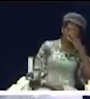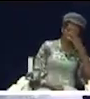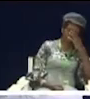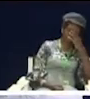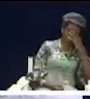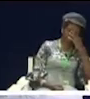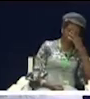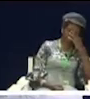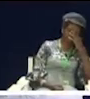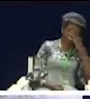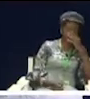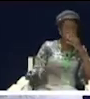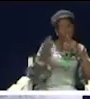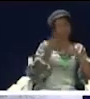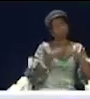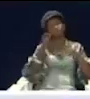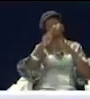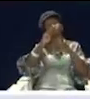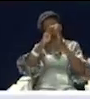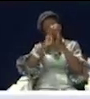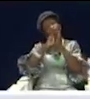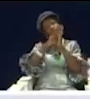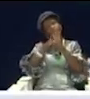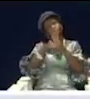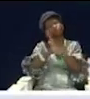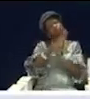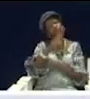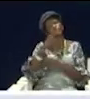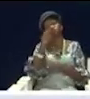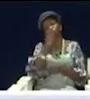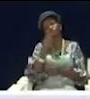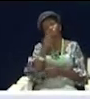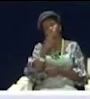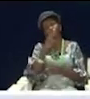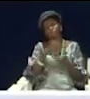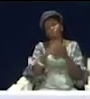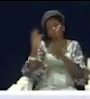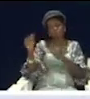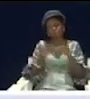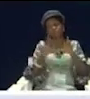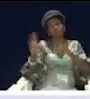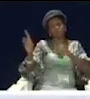You see, from the moment God speaks, it's already done.